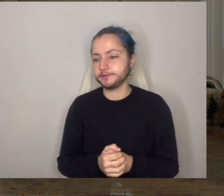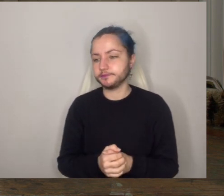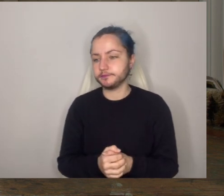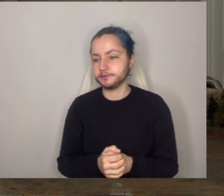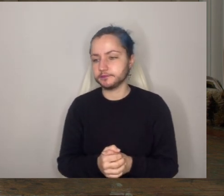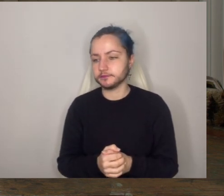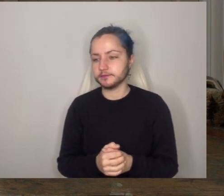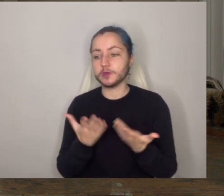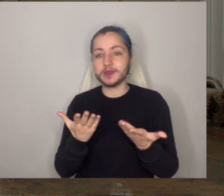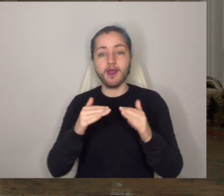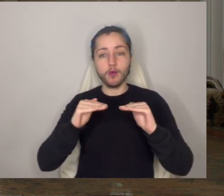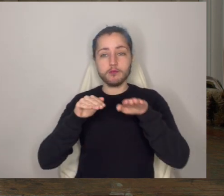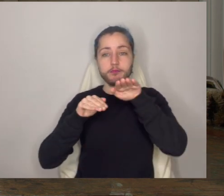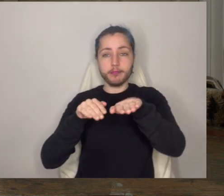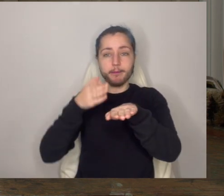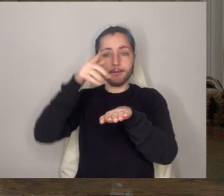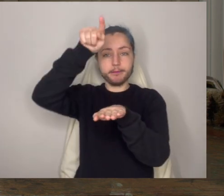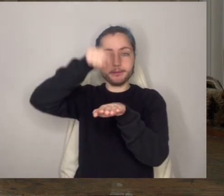onto